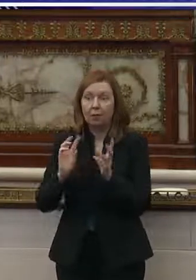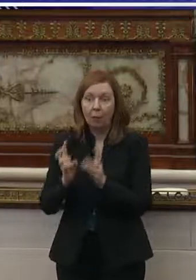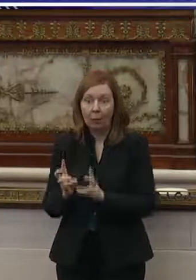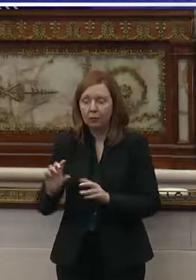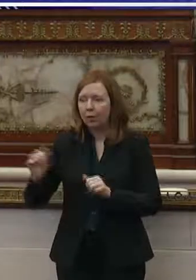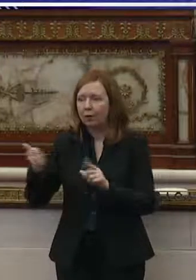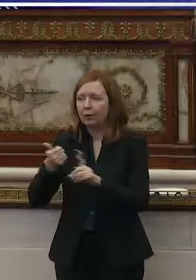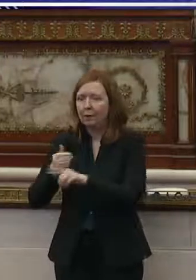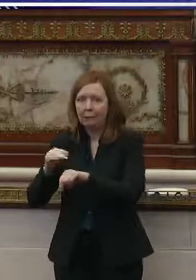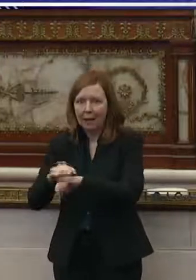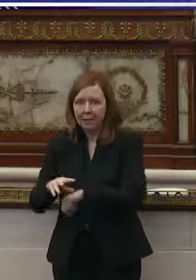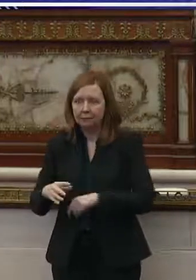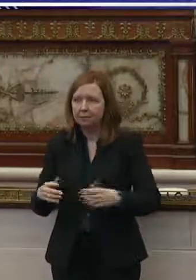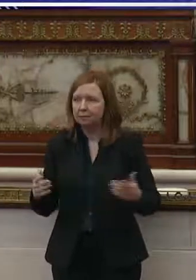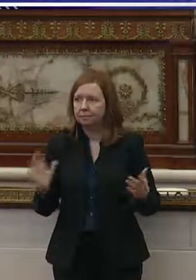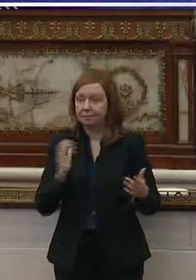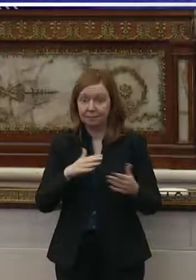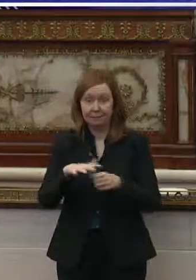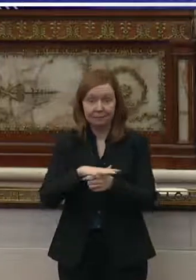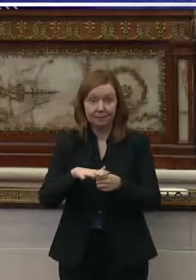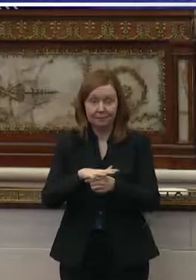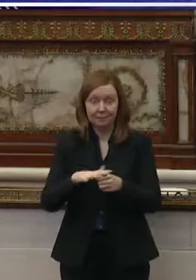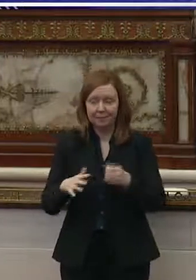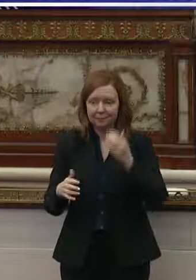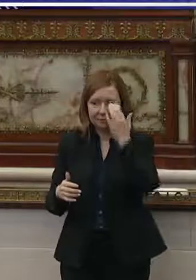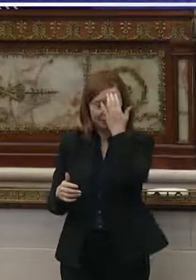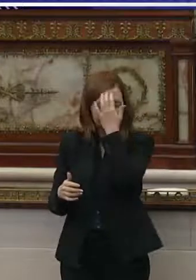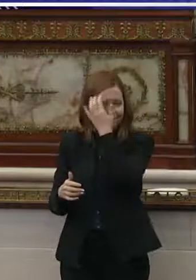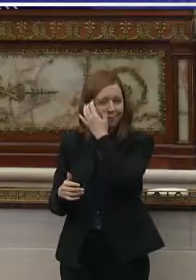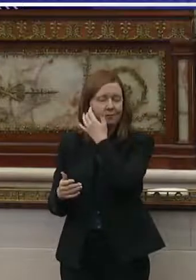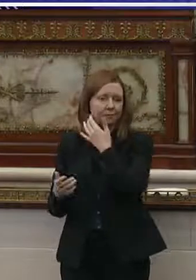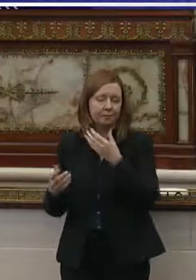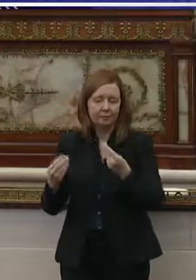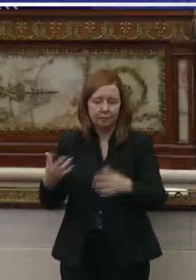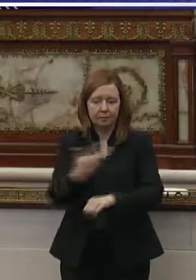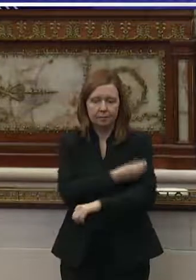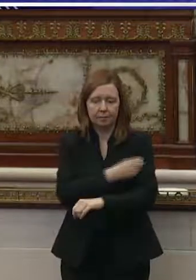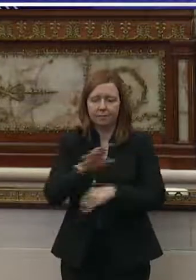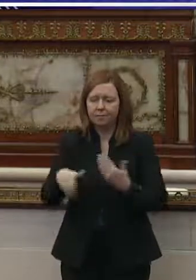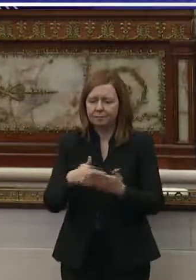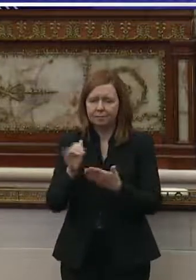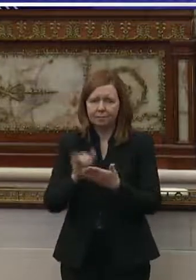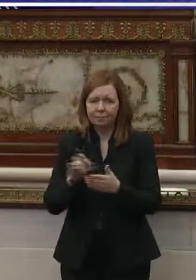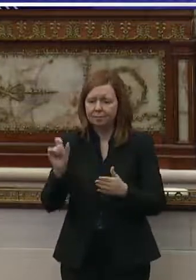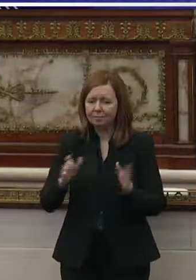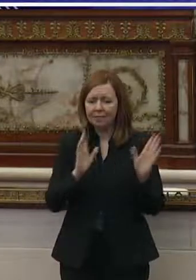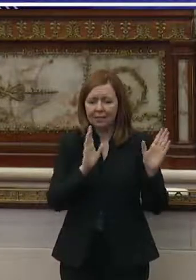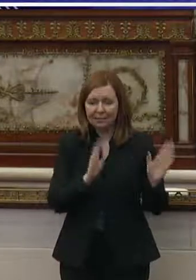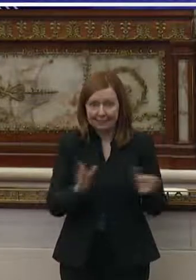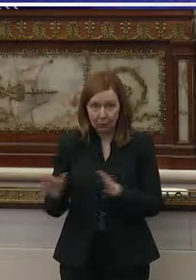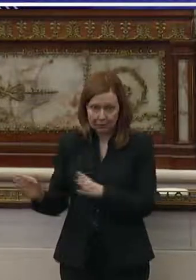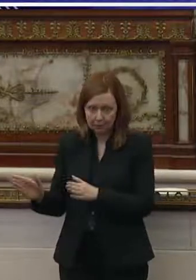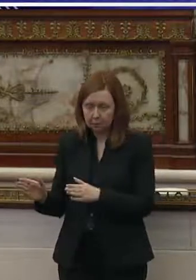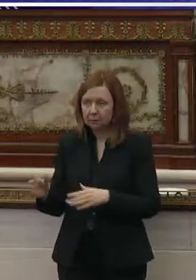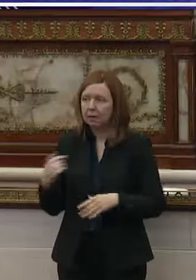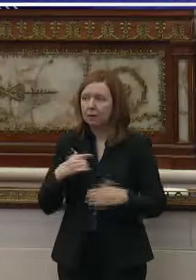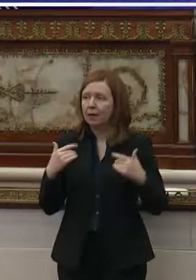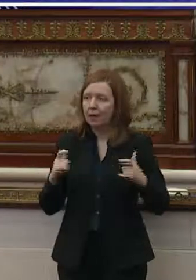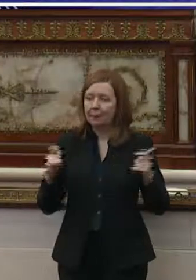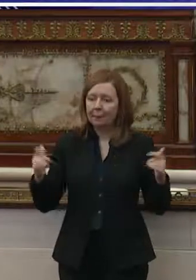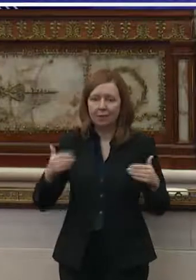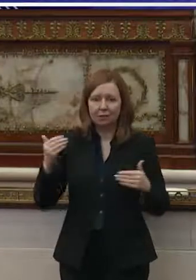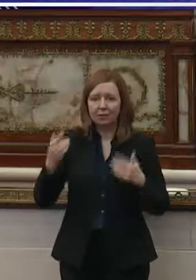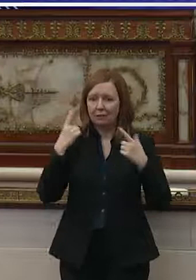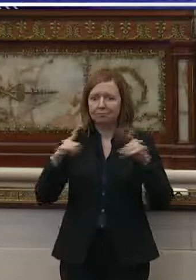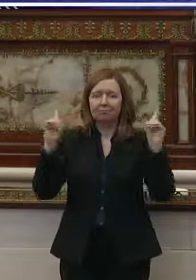other impacts of our region as it comes to delivering vaccine. So all of that has to be sequenced. We had a major step today